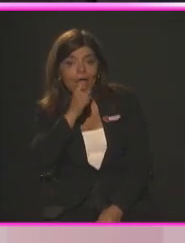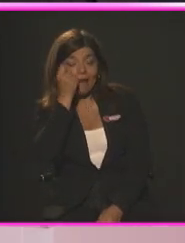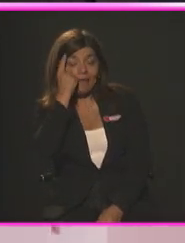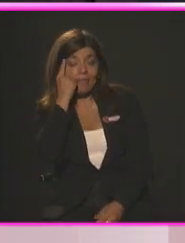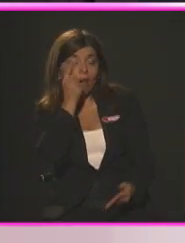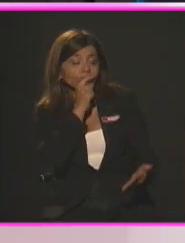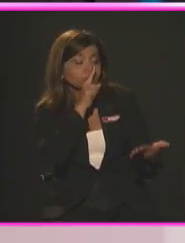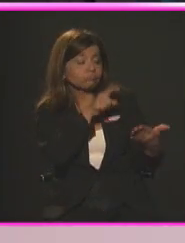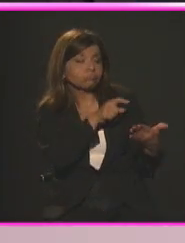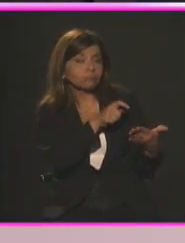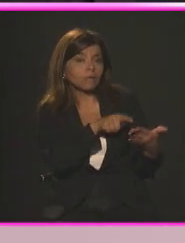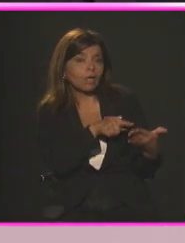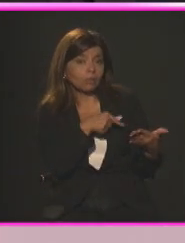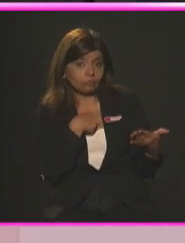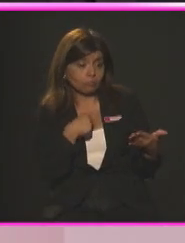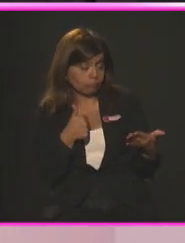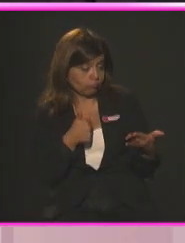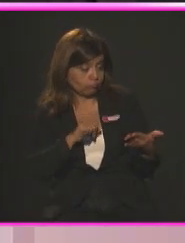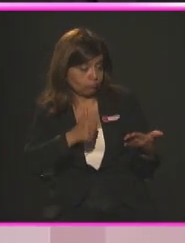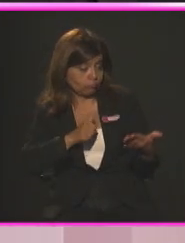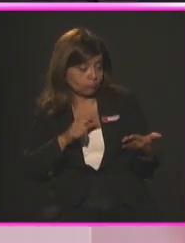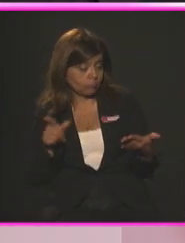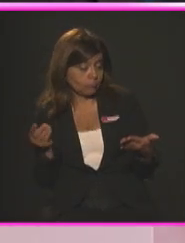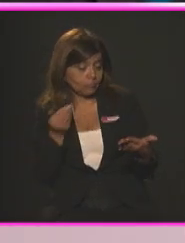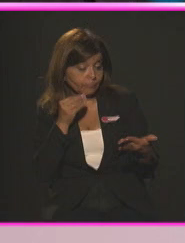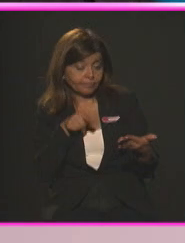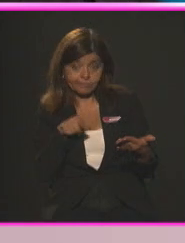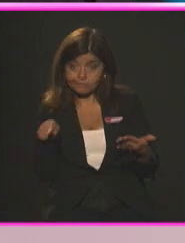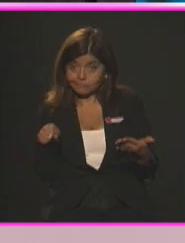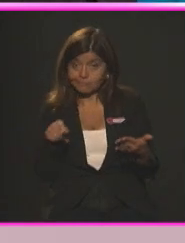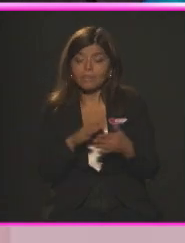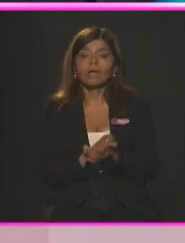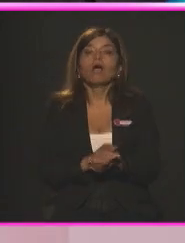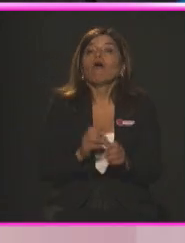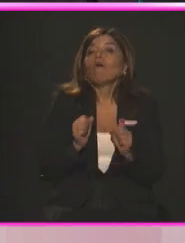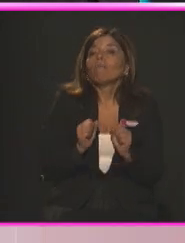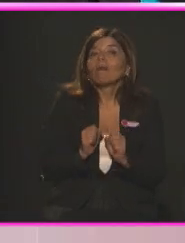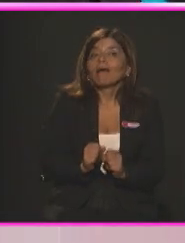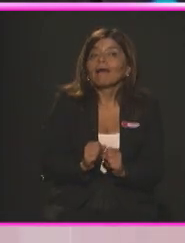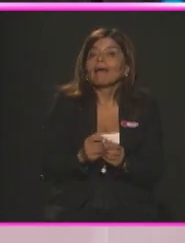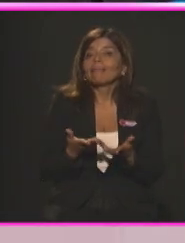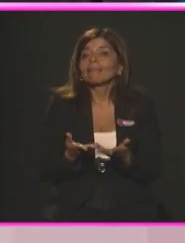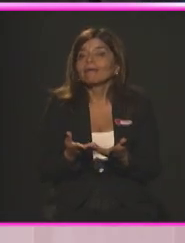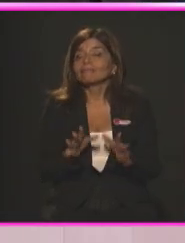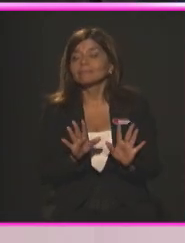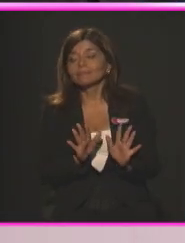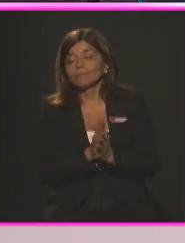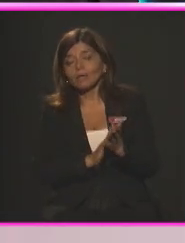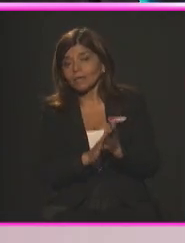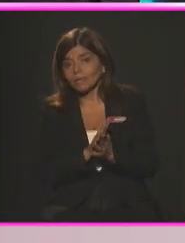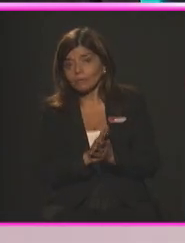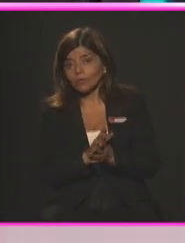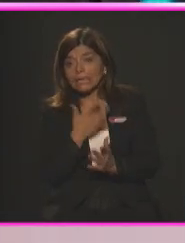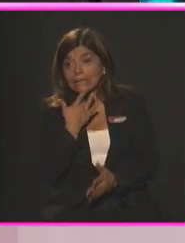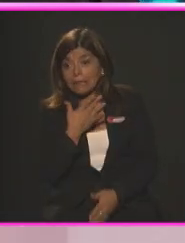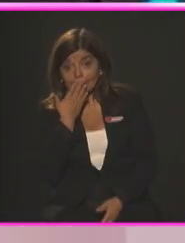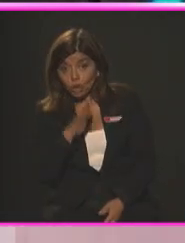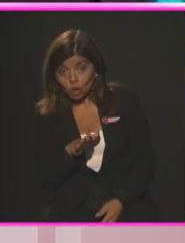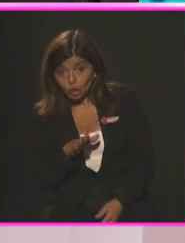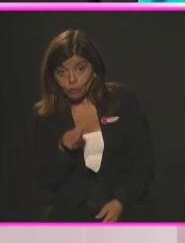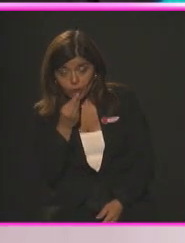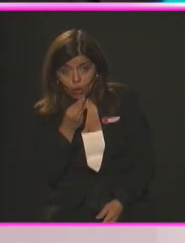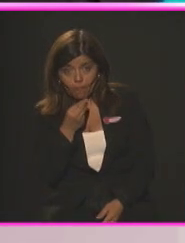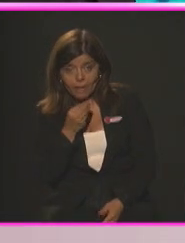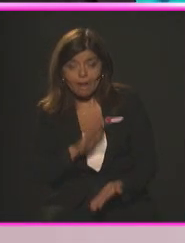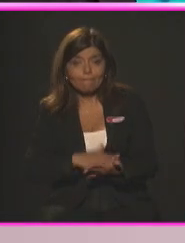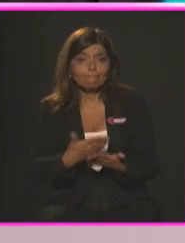health? Or can you highlight with augmented reality what I should eat instead of this one? And our goal is to make this work everywhere. So